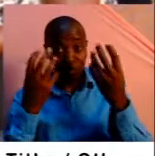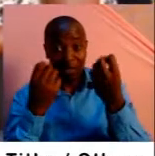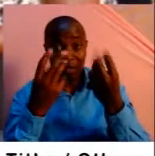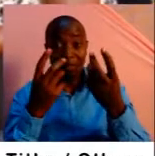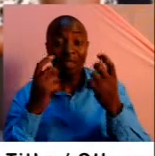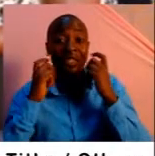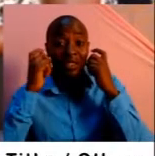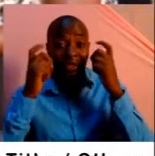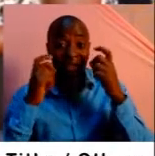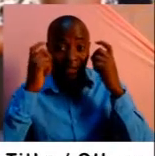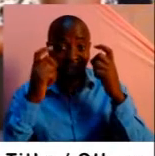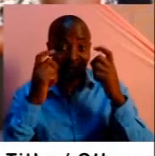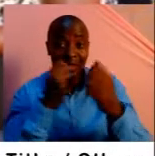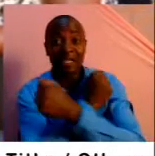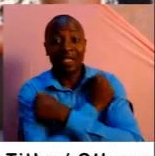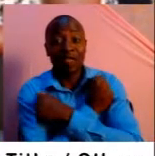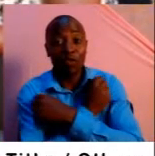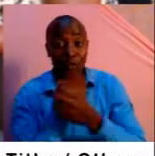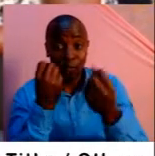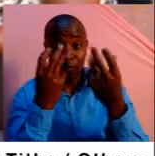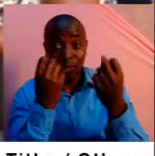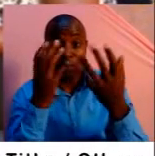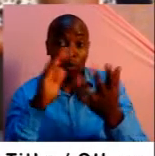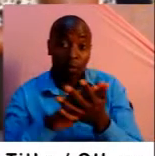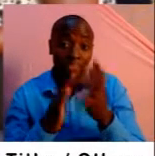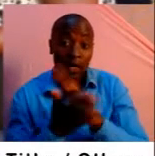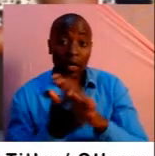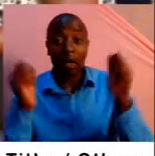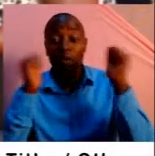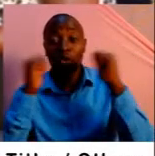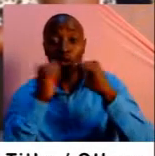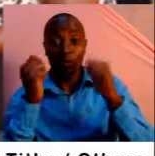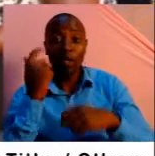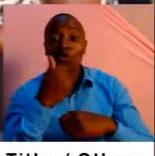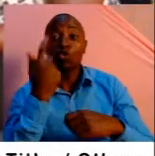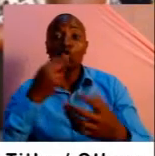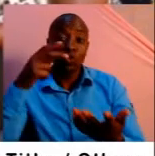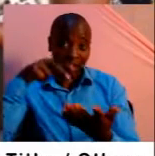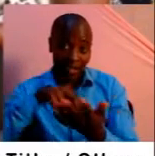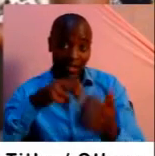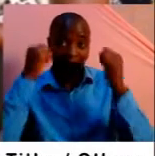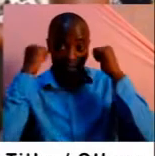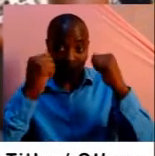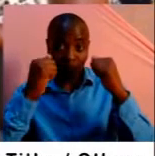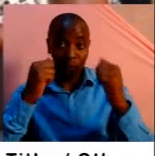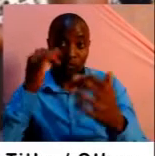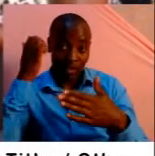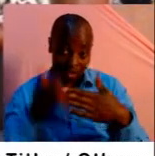of most will grow cold, but he who stands firm to the end will be saved.